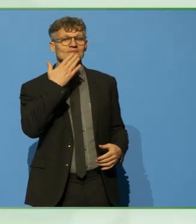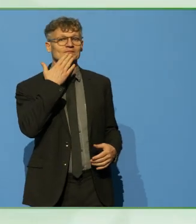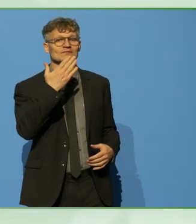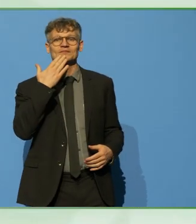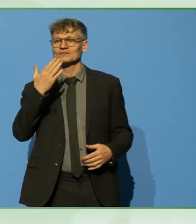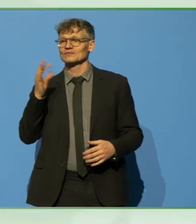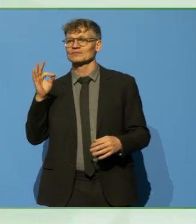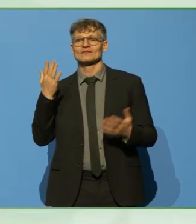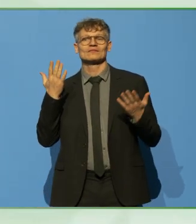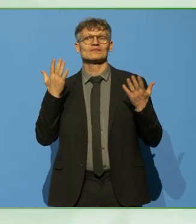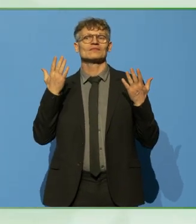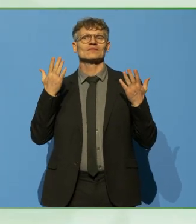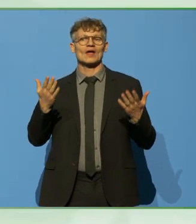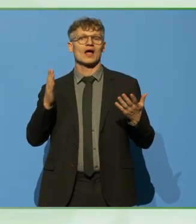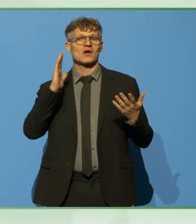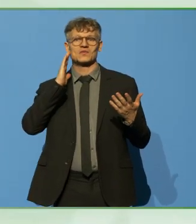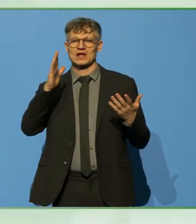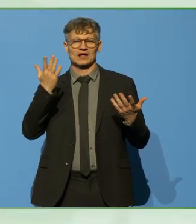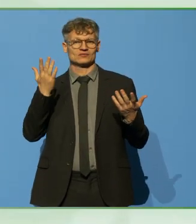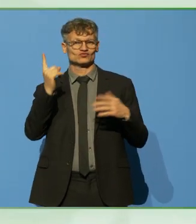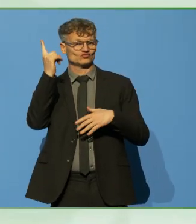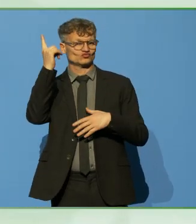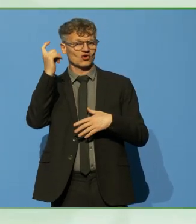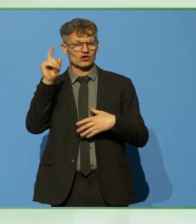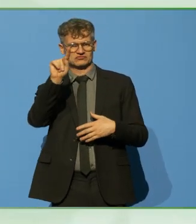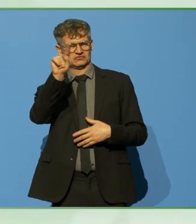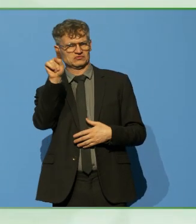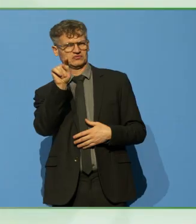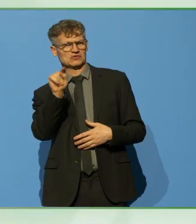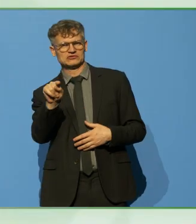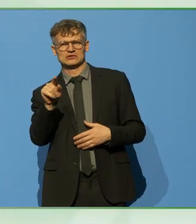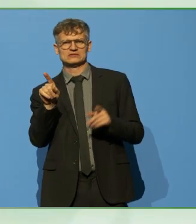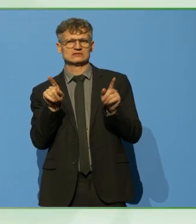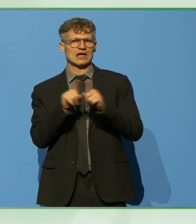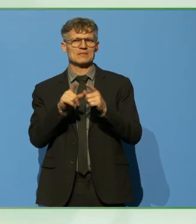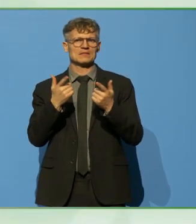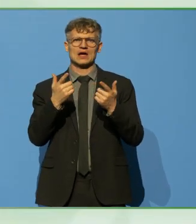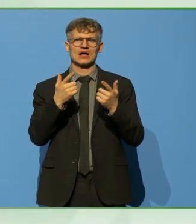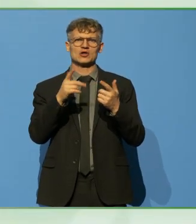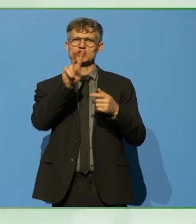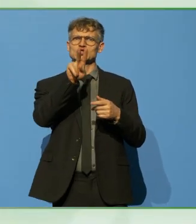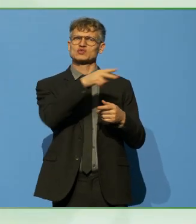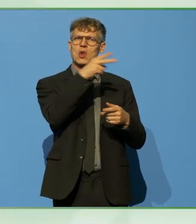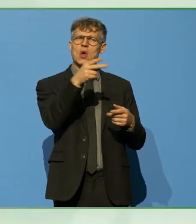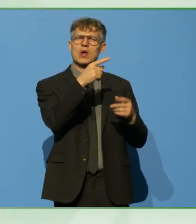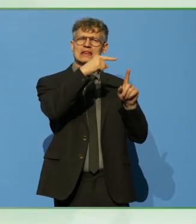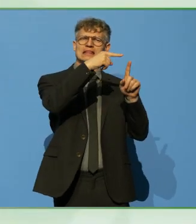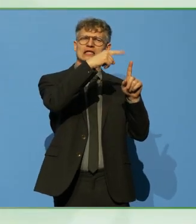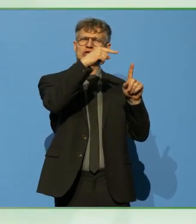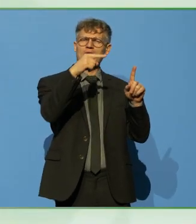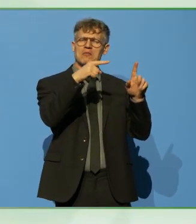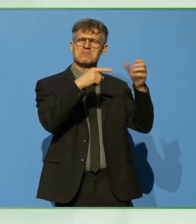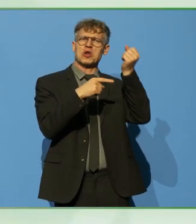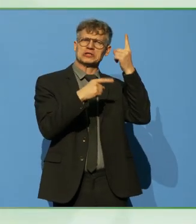straight into the task at hand, the questions. Financial inclusion and the digital euro, now that we've understood what the concept is.